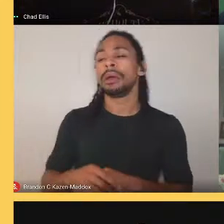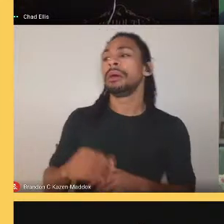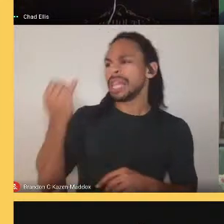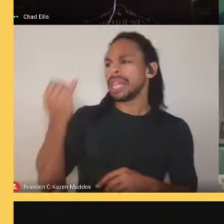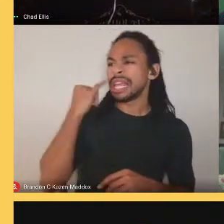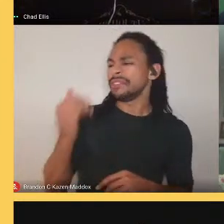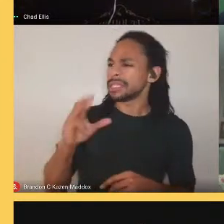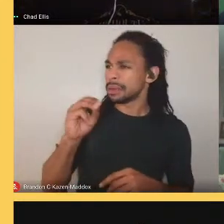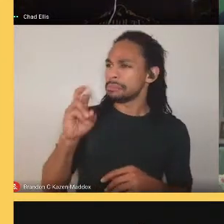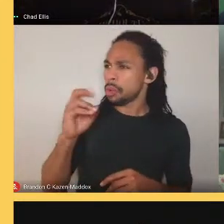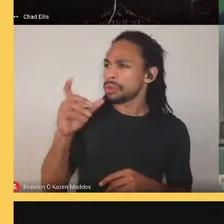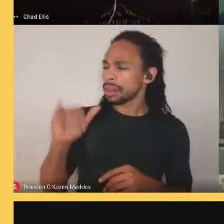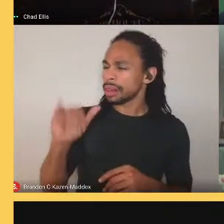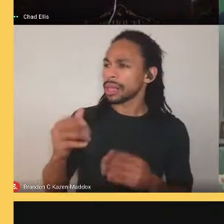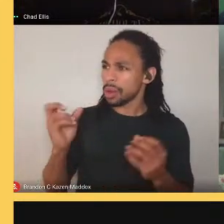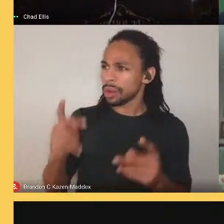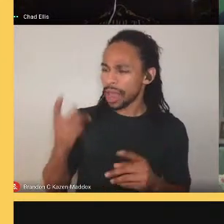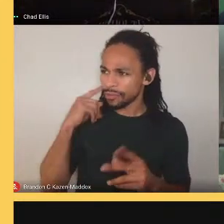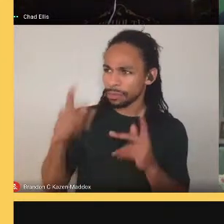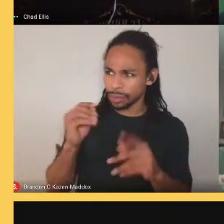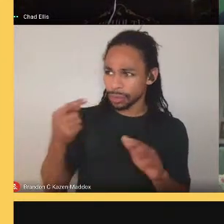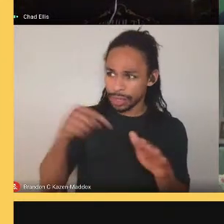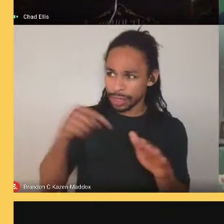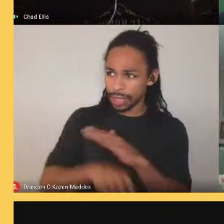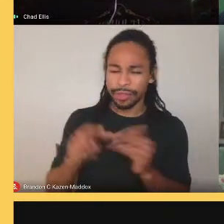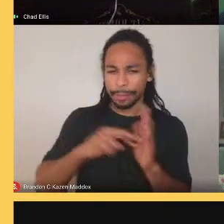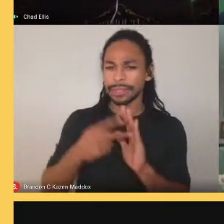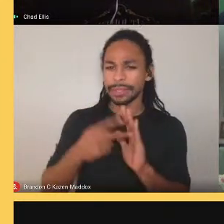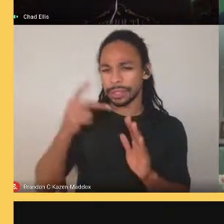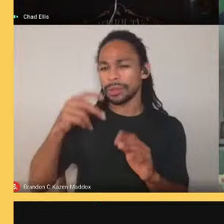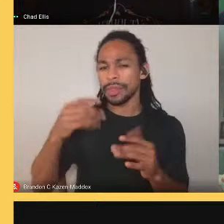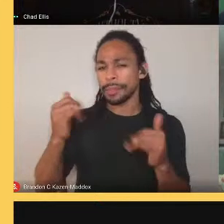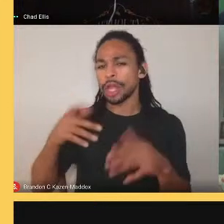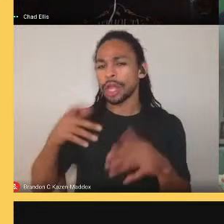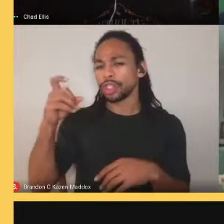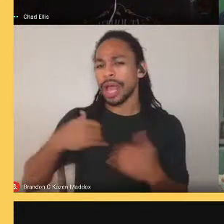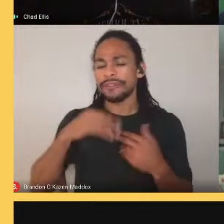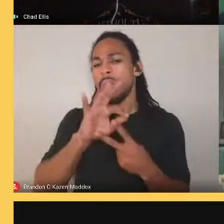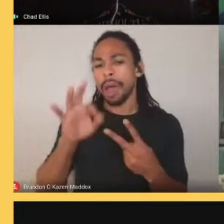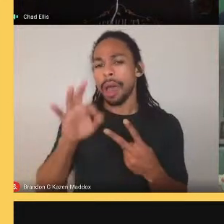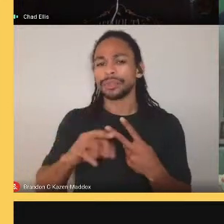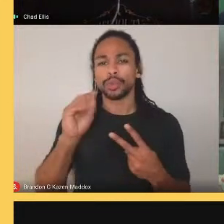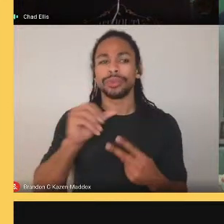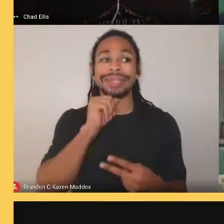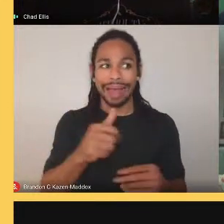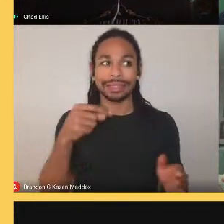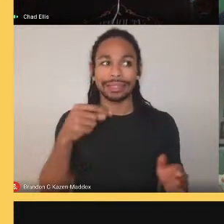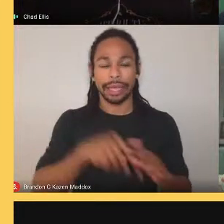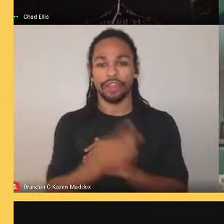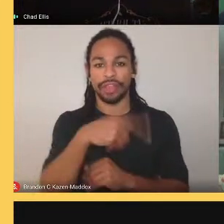Like, if that's the kind of game you want to run, that shouldn't be the first obvious choice.